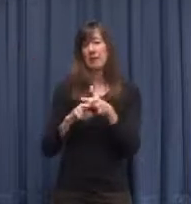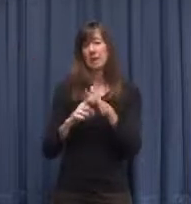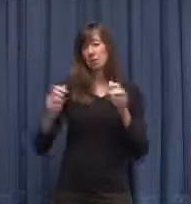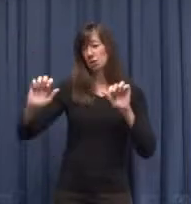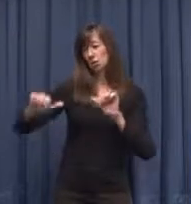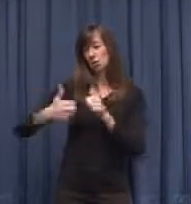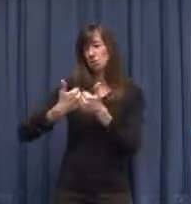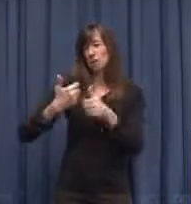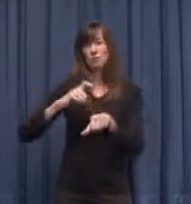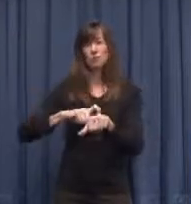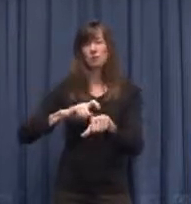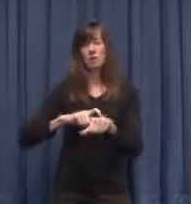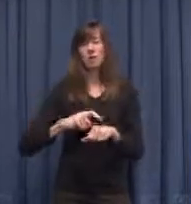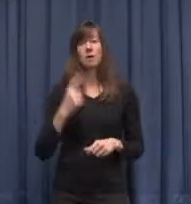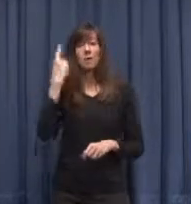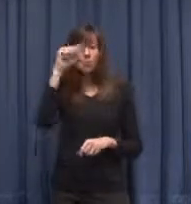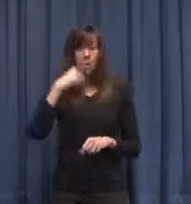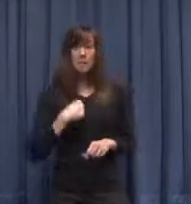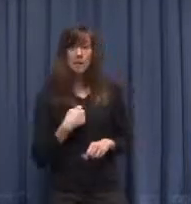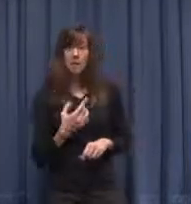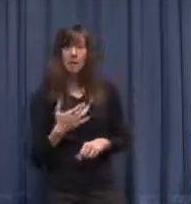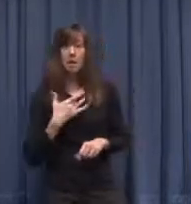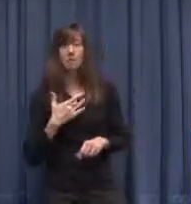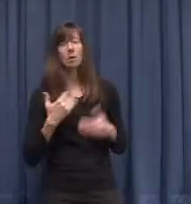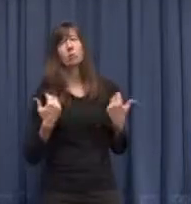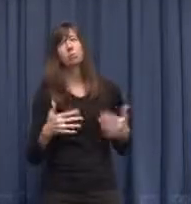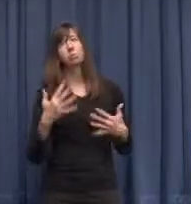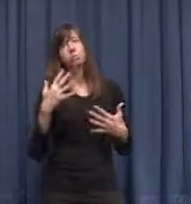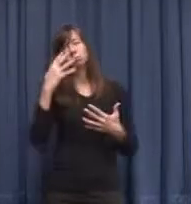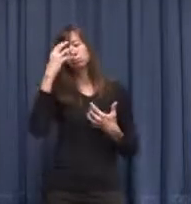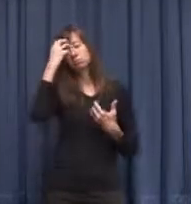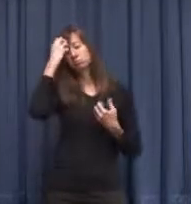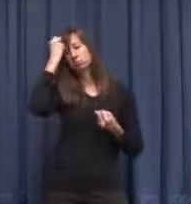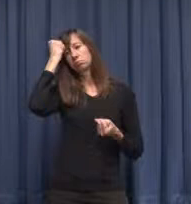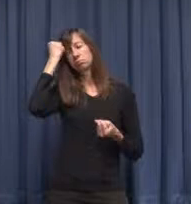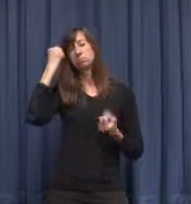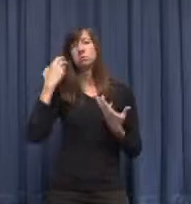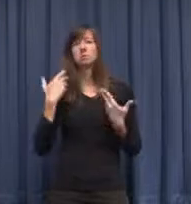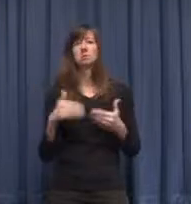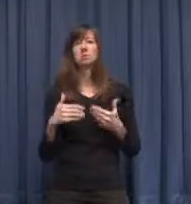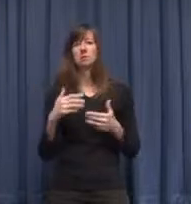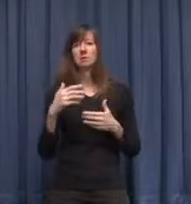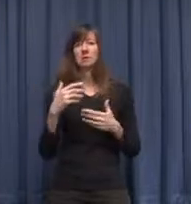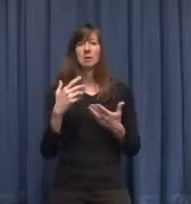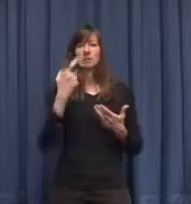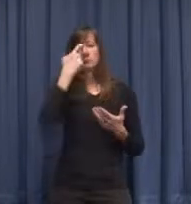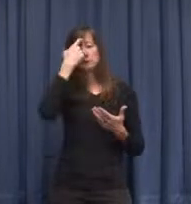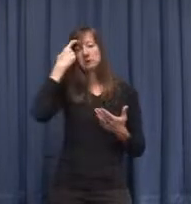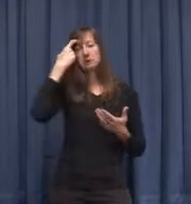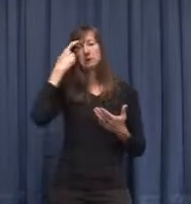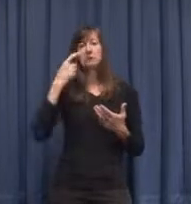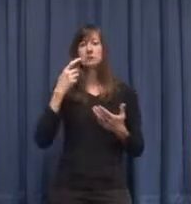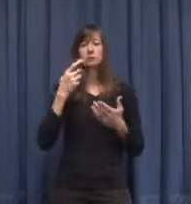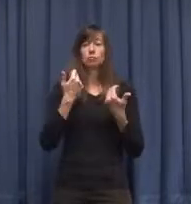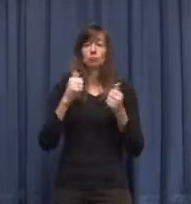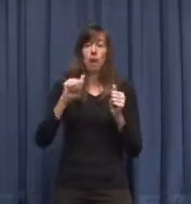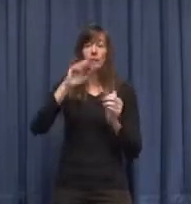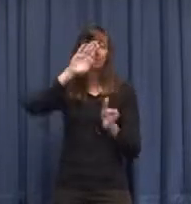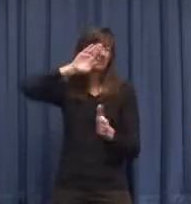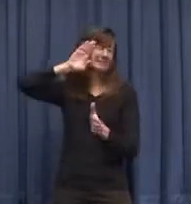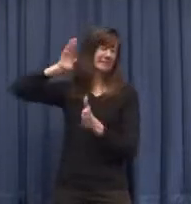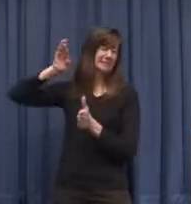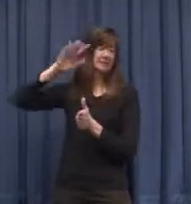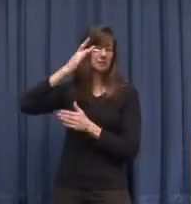me, it's sort of bringing back those memories, which we've all tried to forget, of how strained things were, how difficult things were,